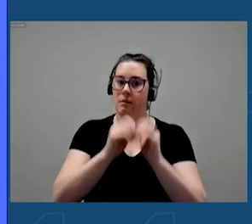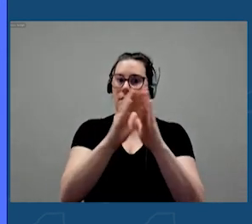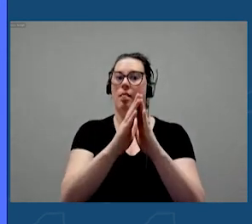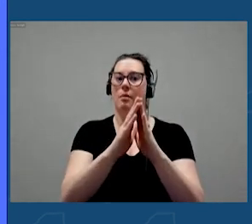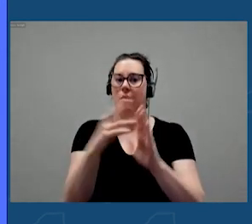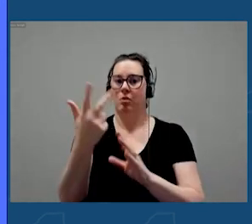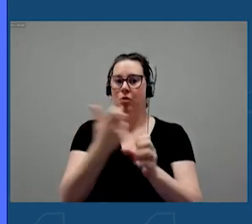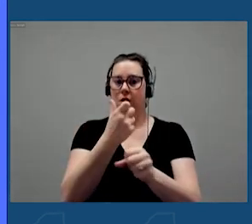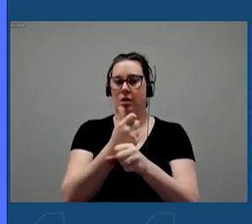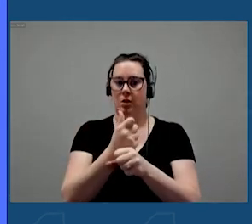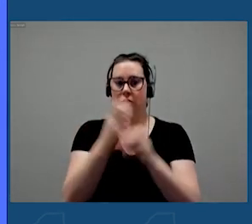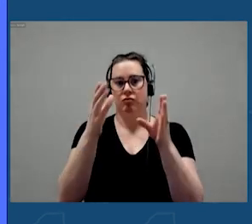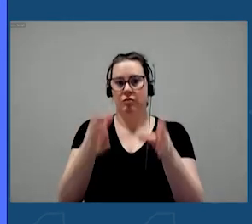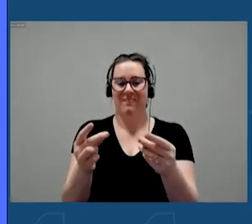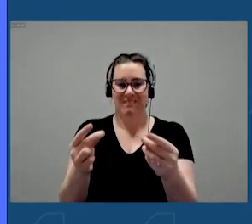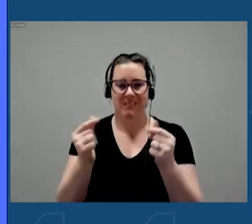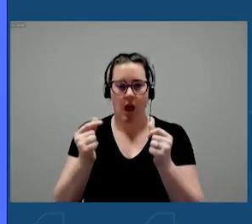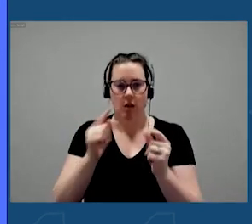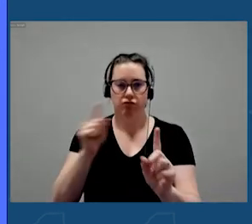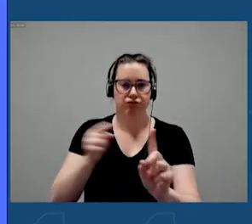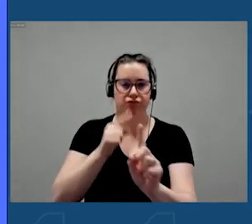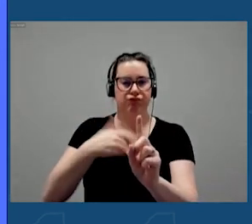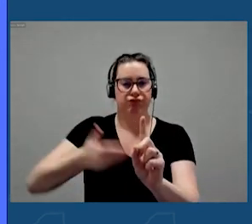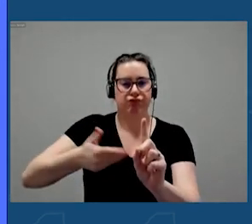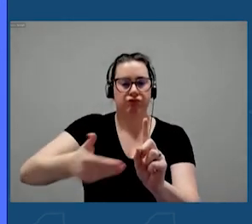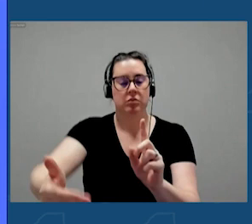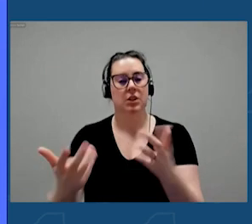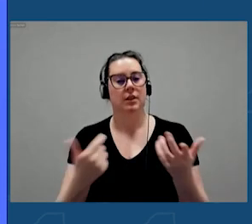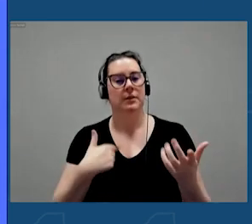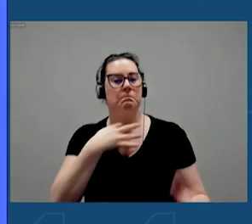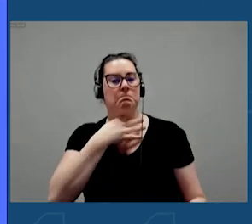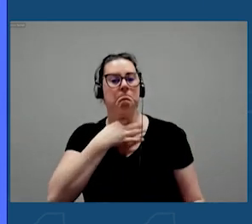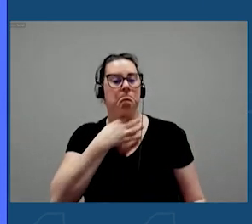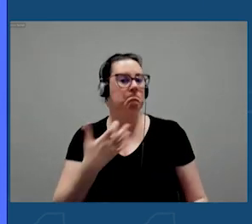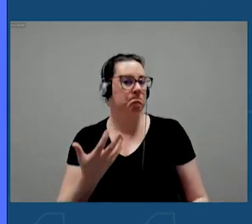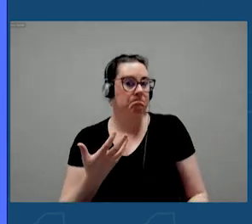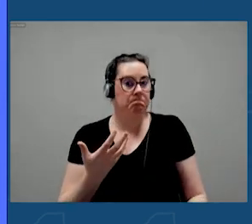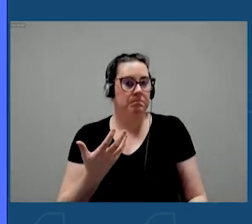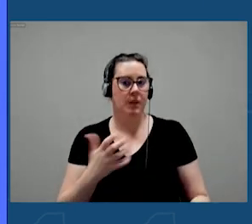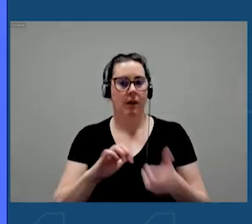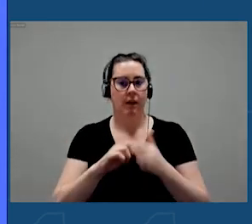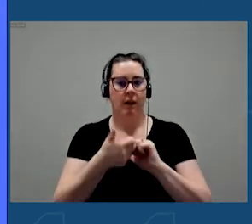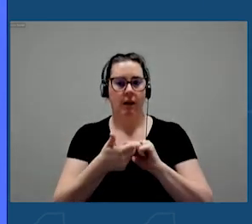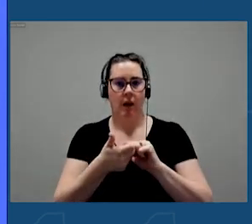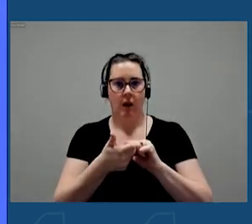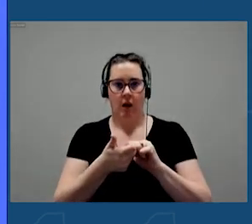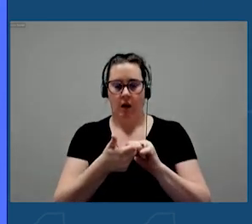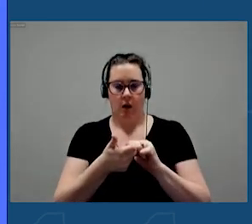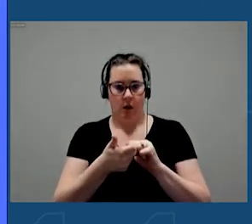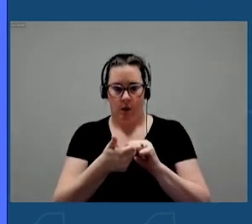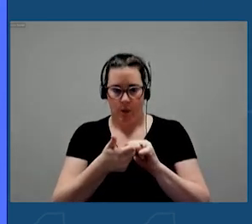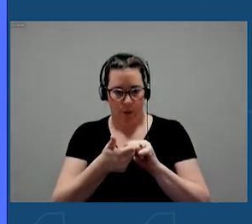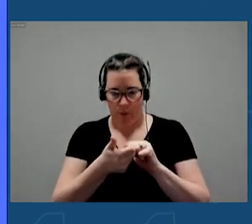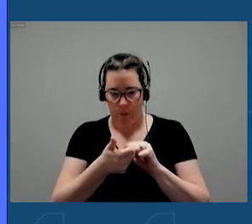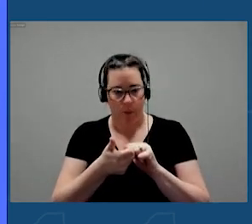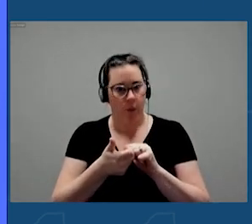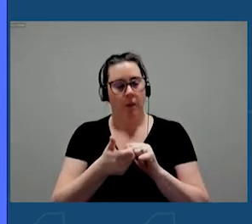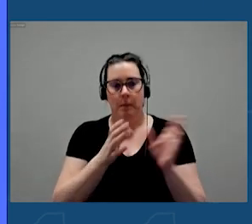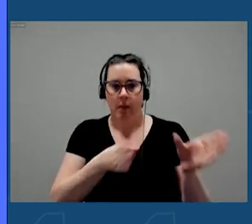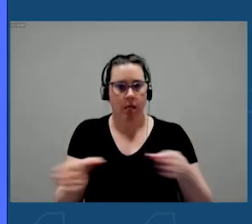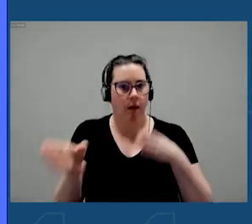three-year fast-track process. I wonder how you can help unpack for us the plumbing behind that, how your